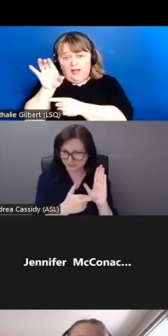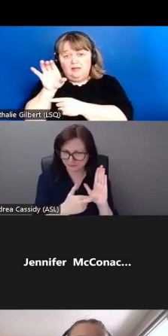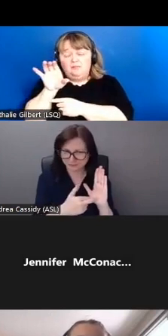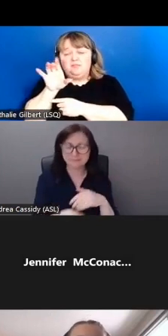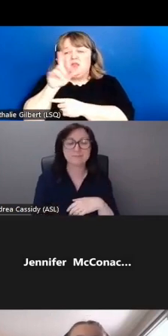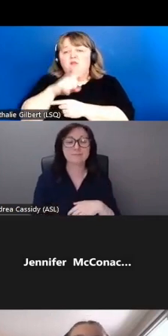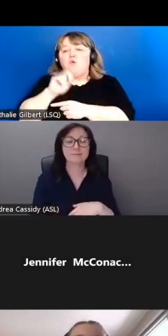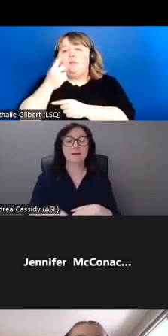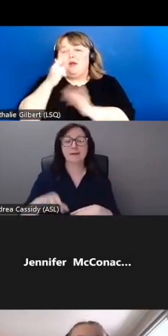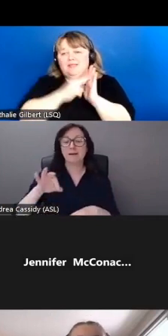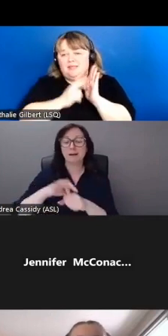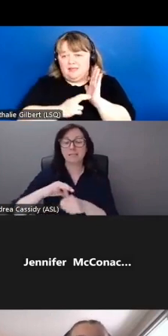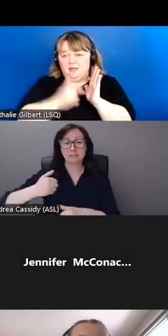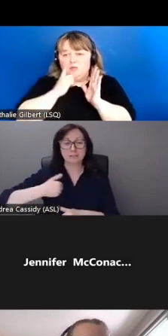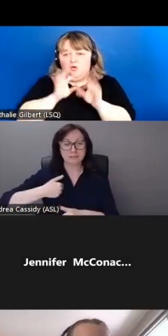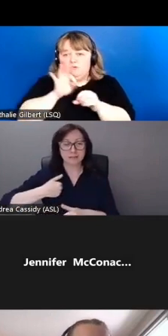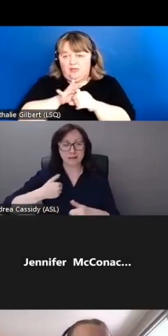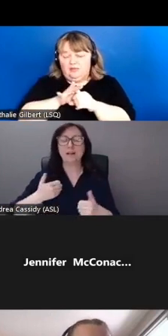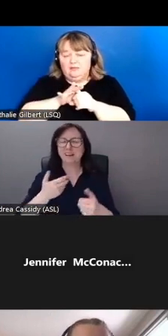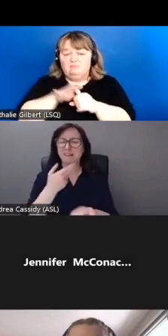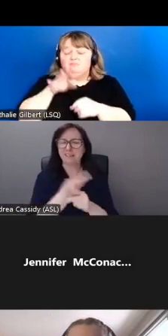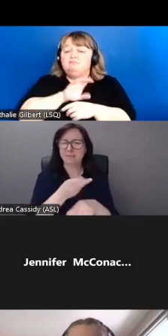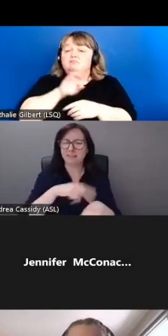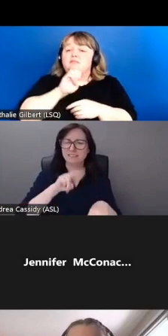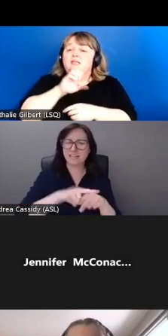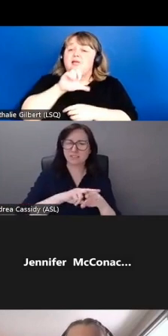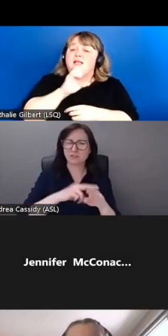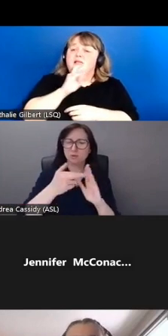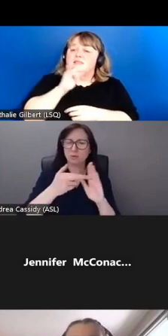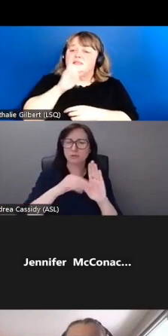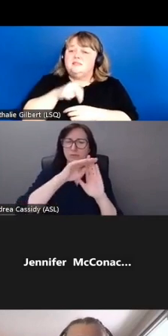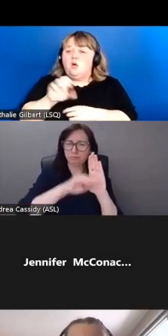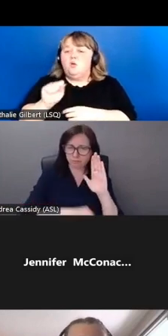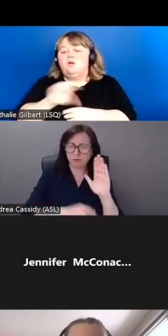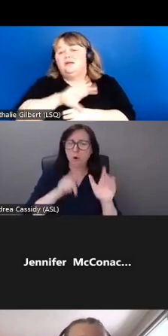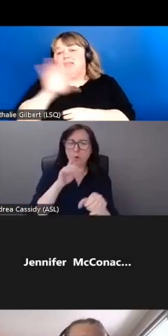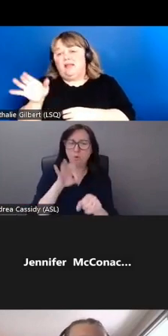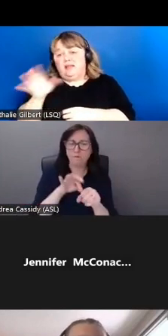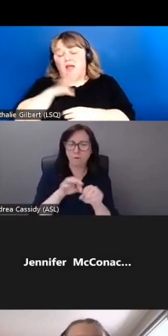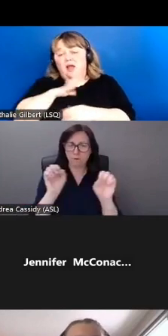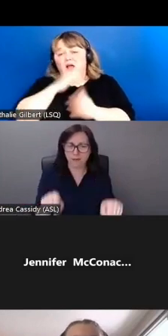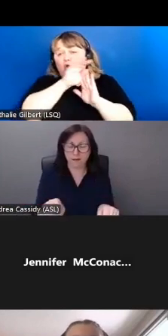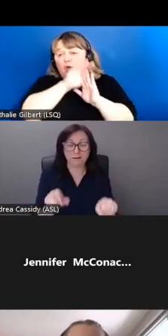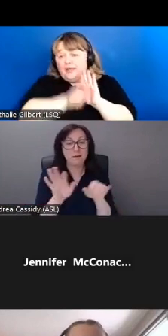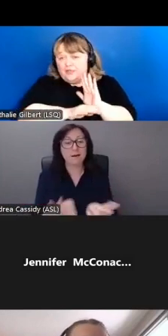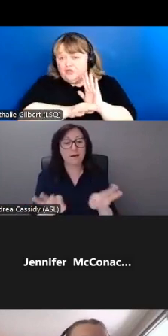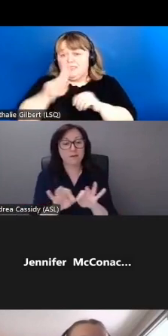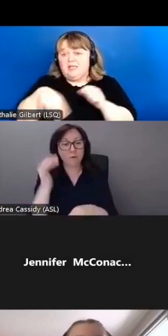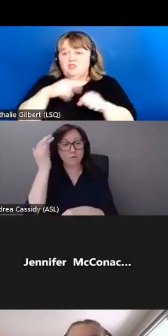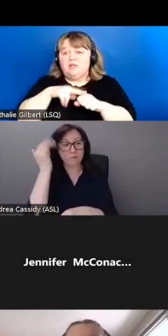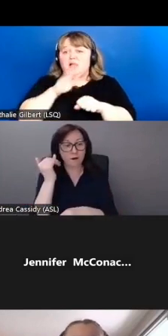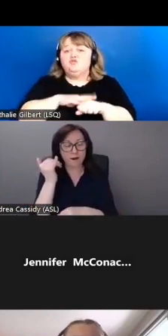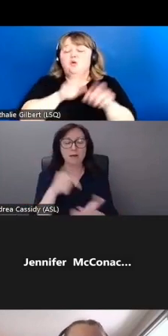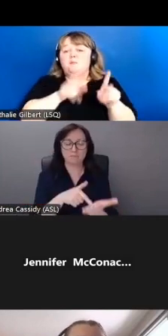Canada maintains a national register of electors. This is important because it helps us ensure